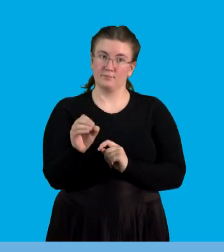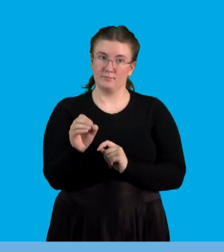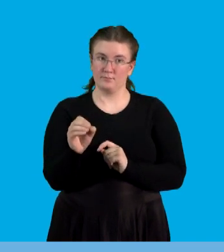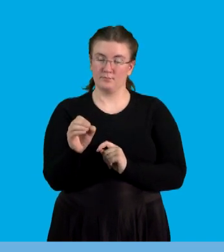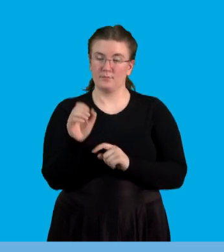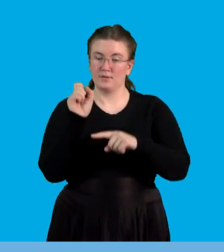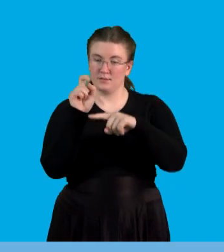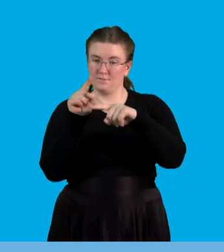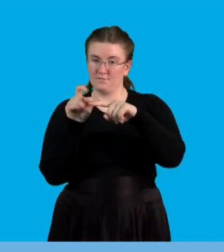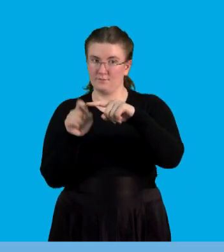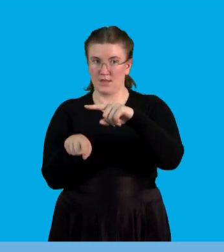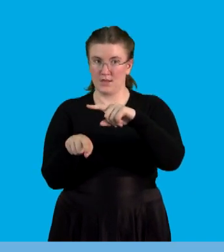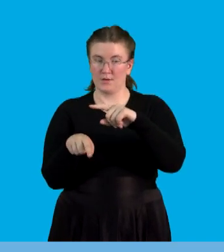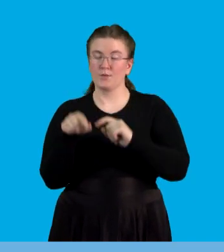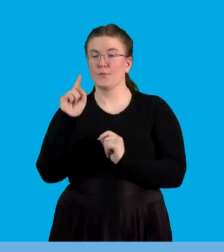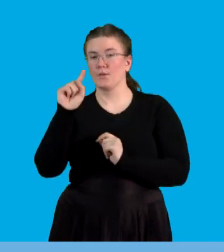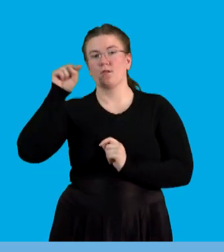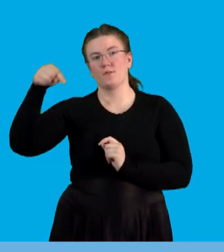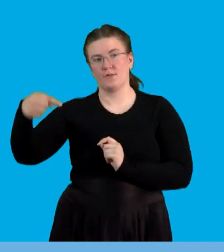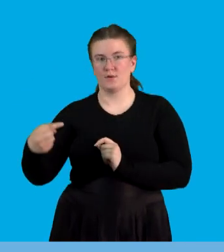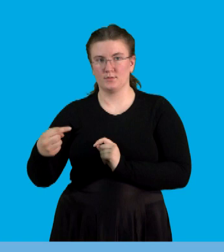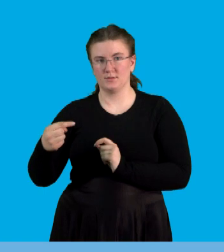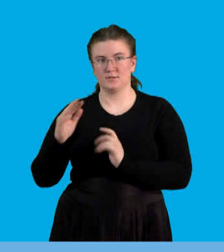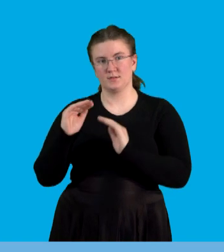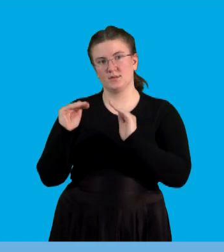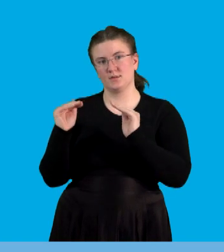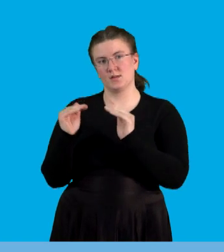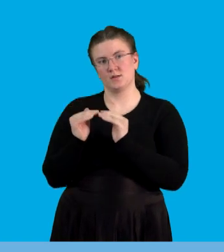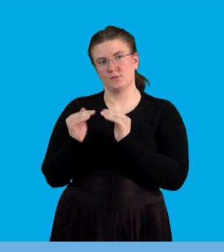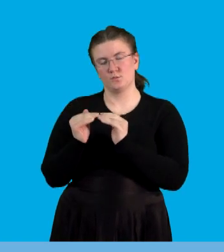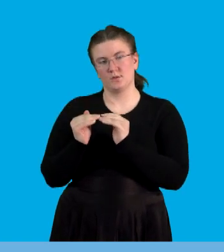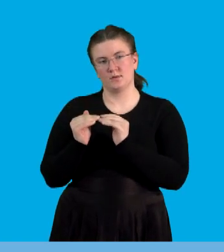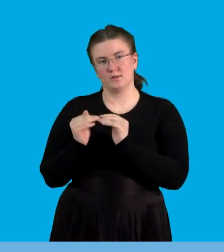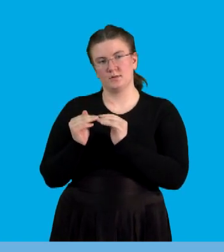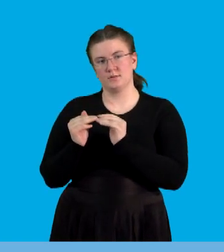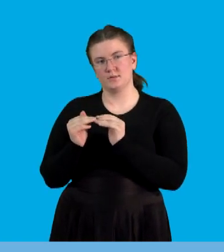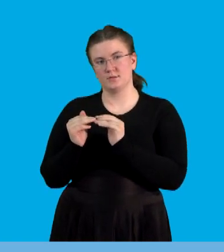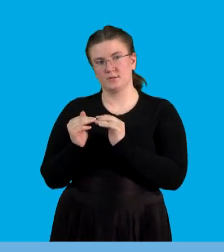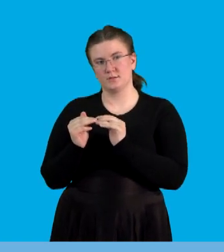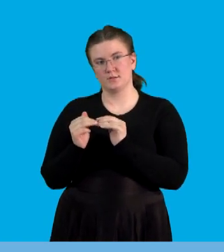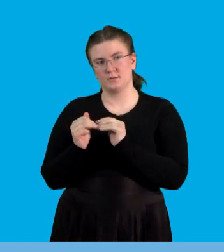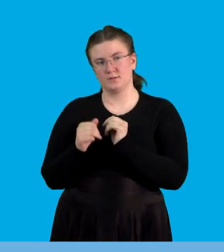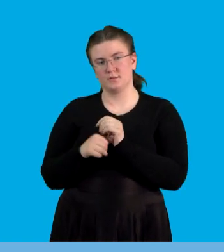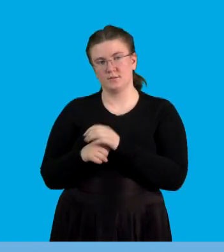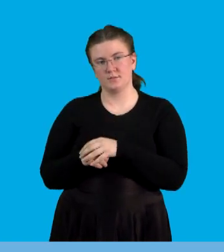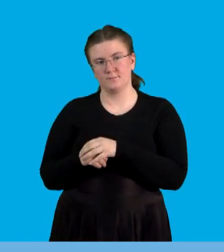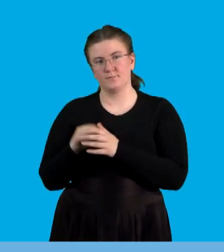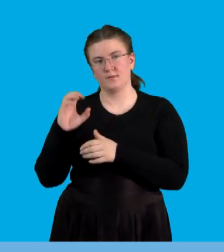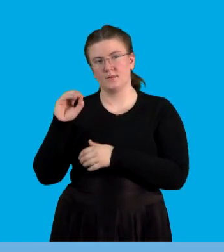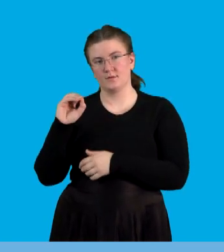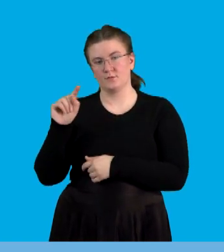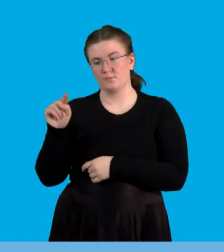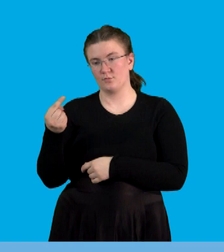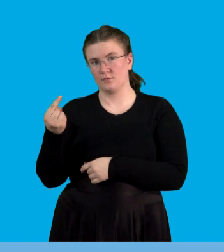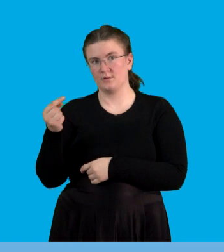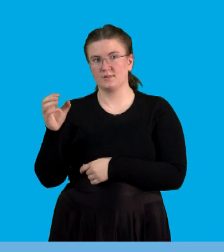60 by 1,000, and dividing 60 by 1,000 will be giving